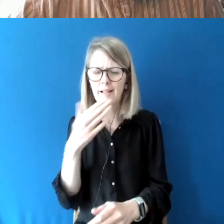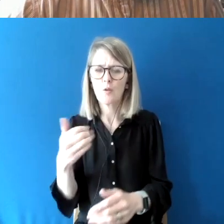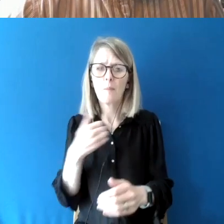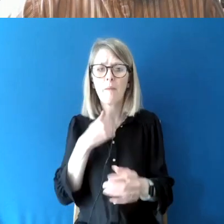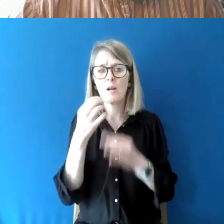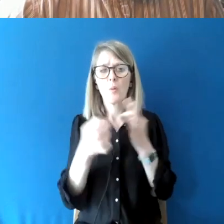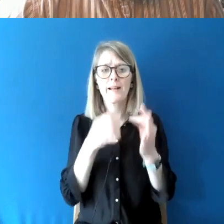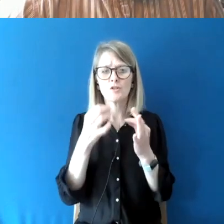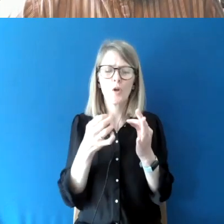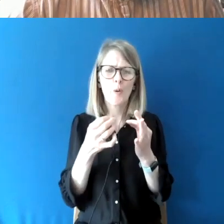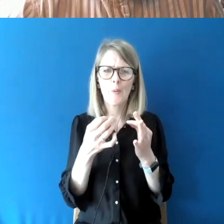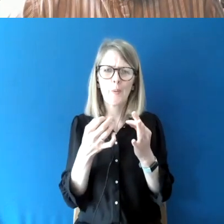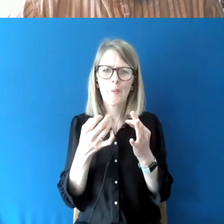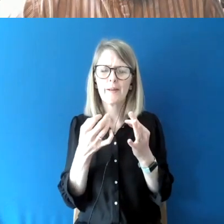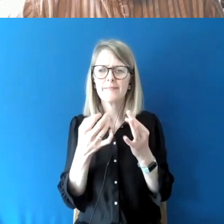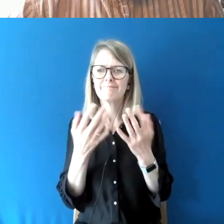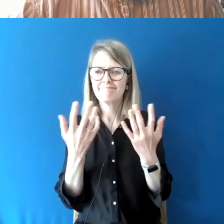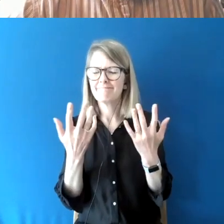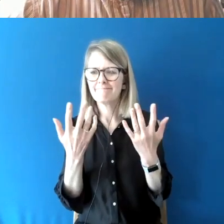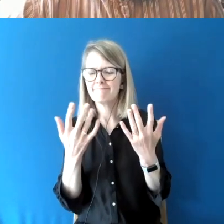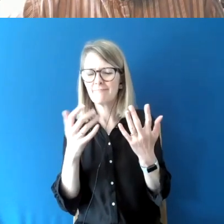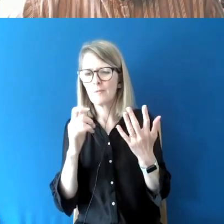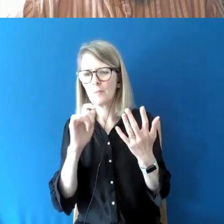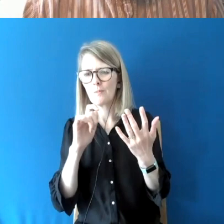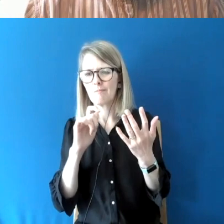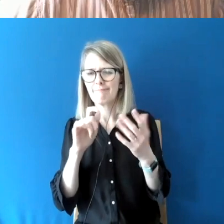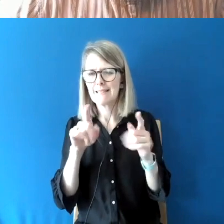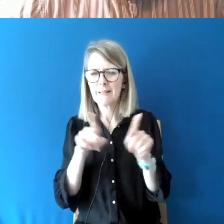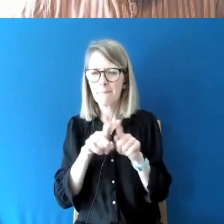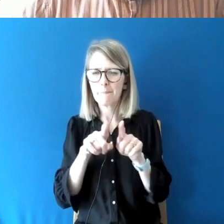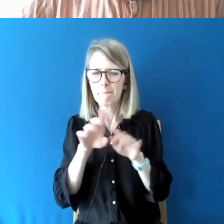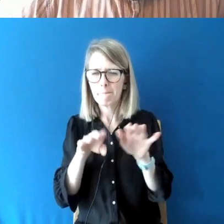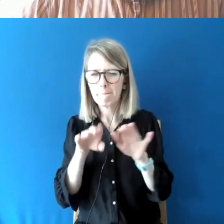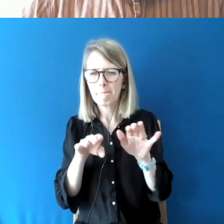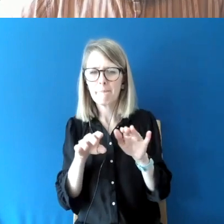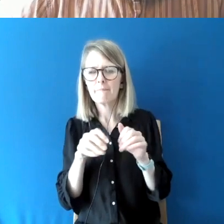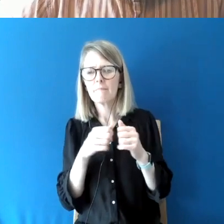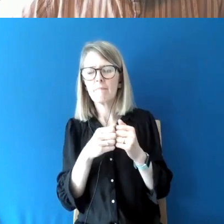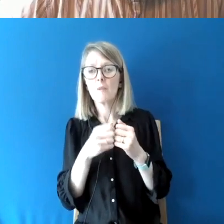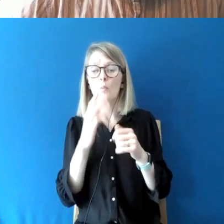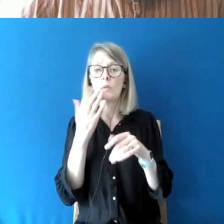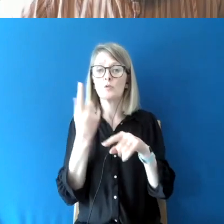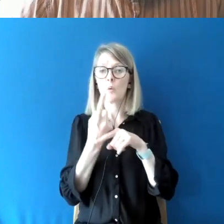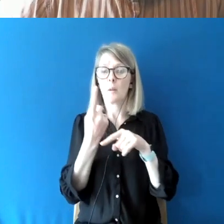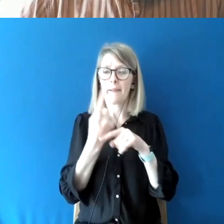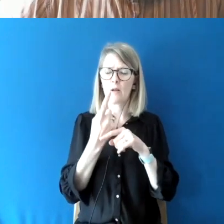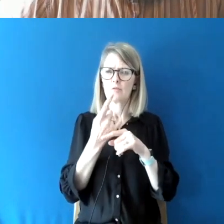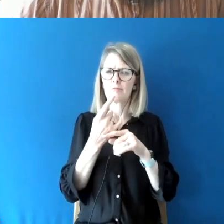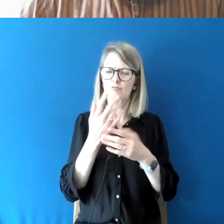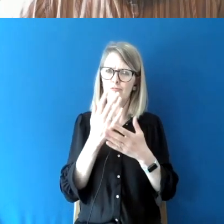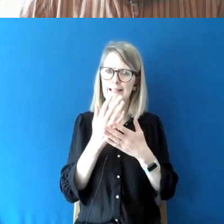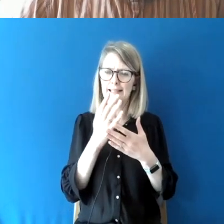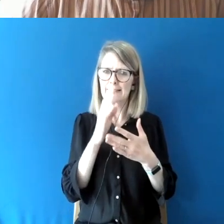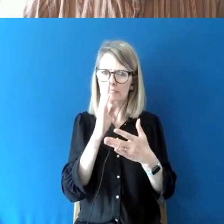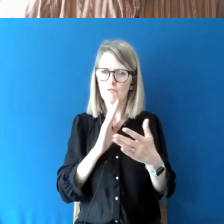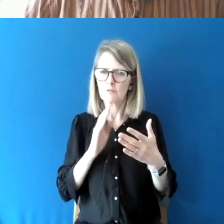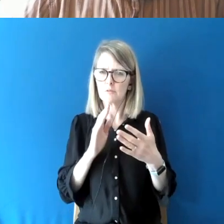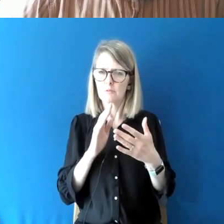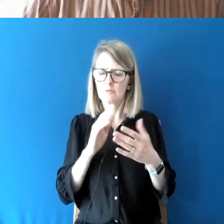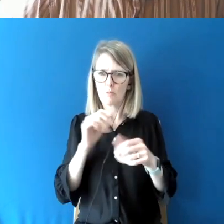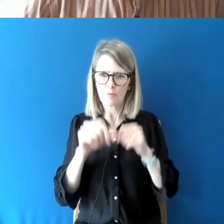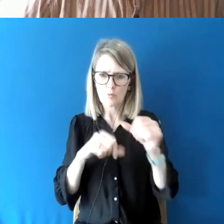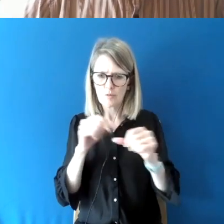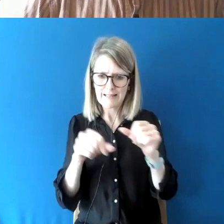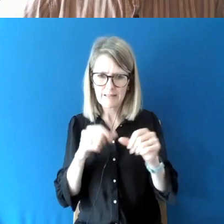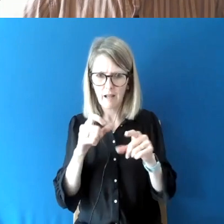and one in the chat. When we're talking very seriously about this process of decolonization, I